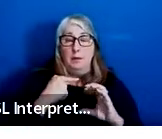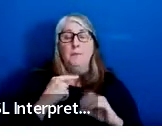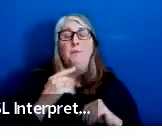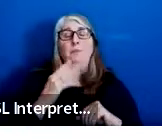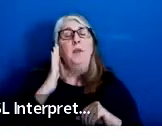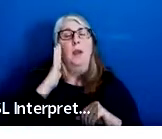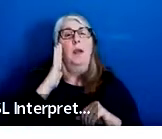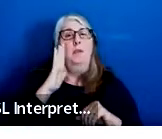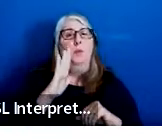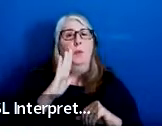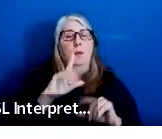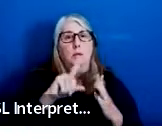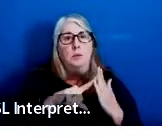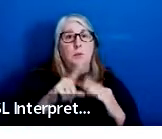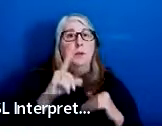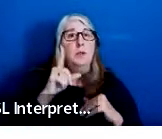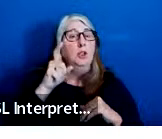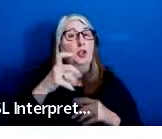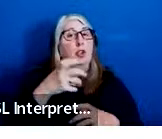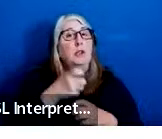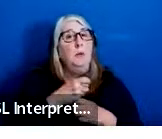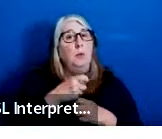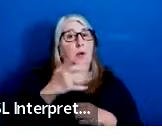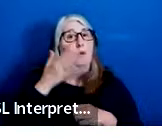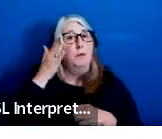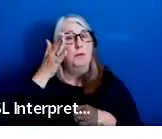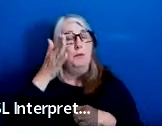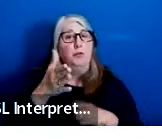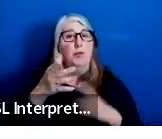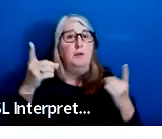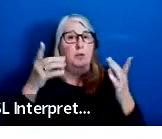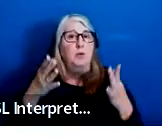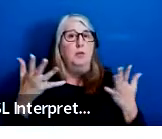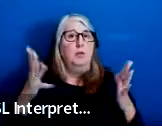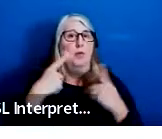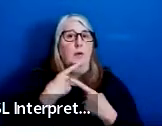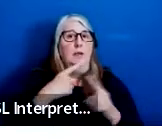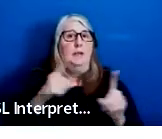not, you should be receiving one in the near future, as the director has stated.